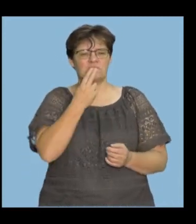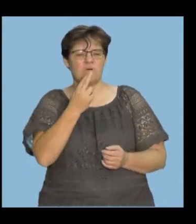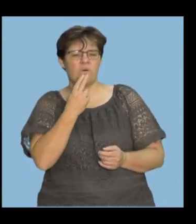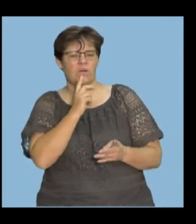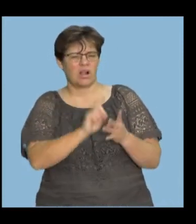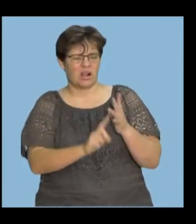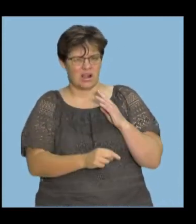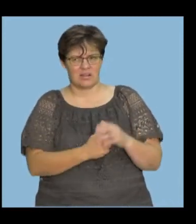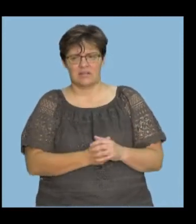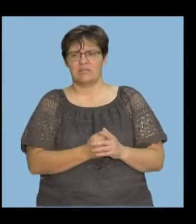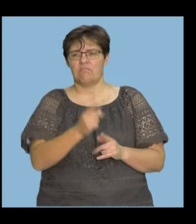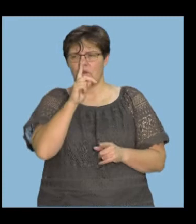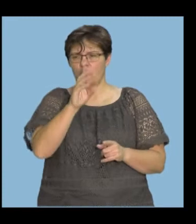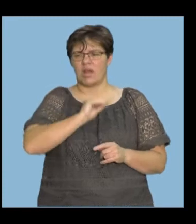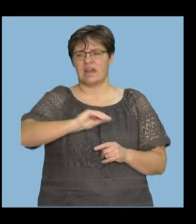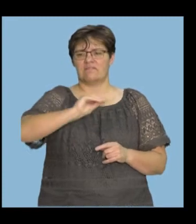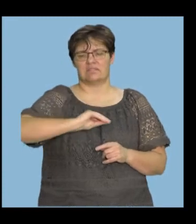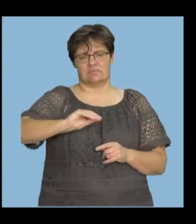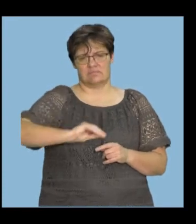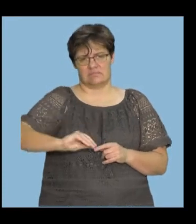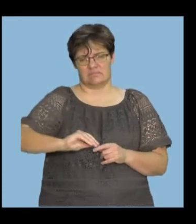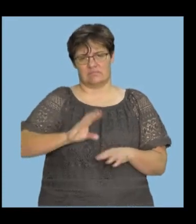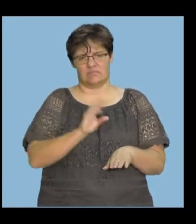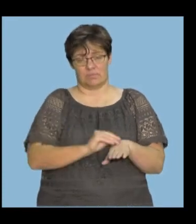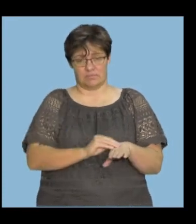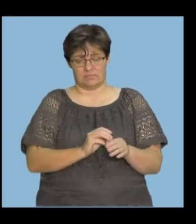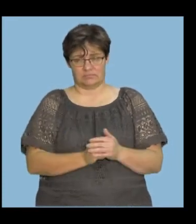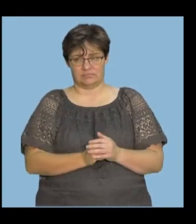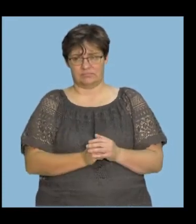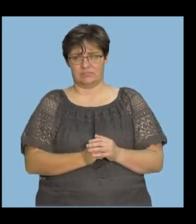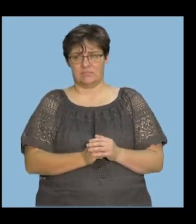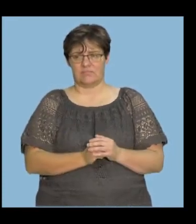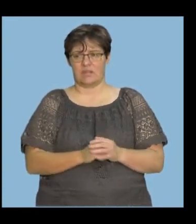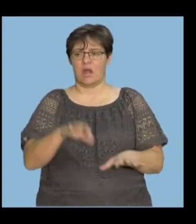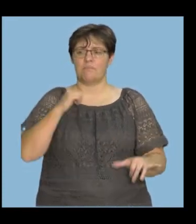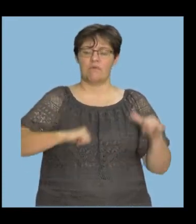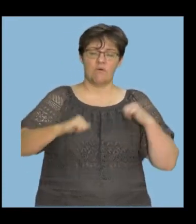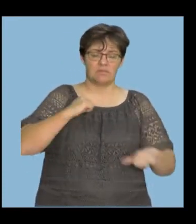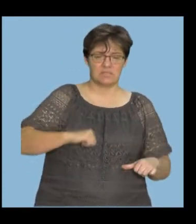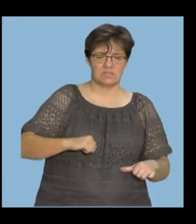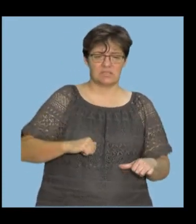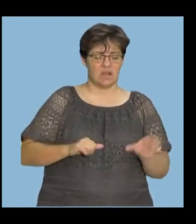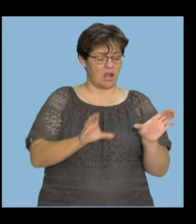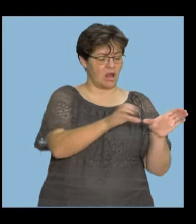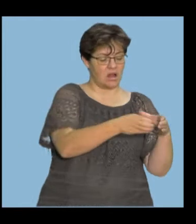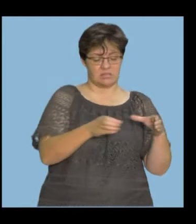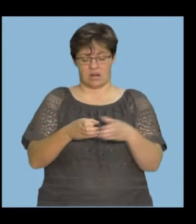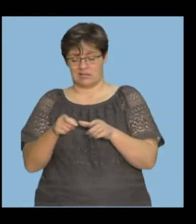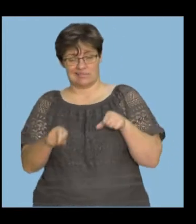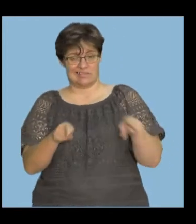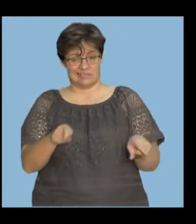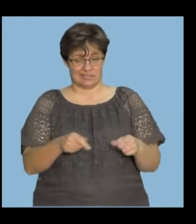we'll look at an investment problem. After an investment problem, we'll look at performance between two classes.